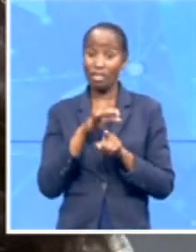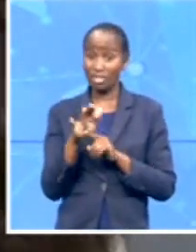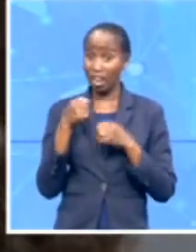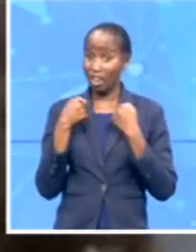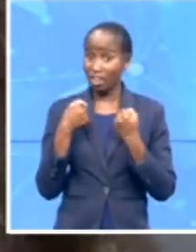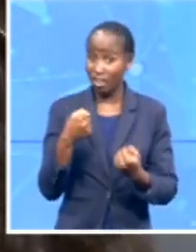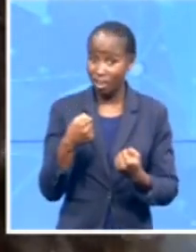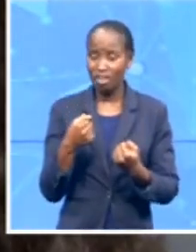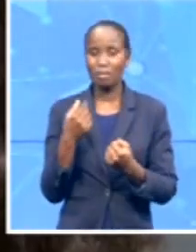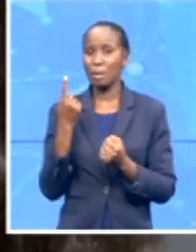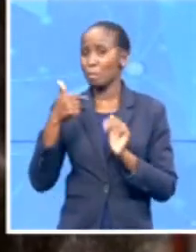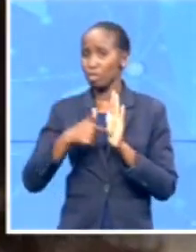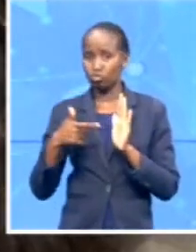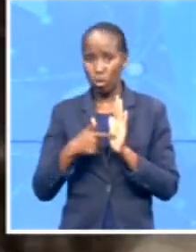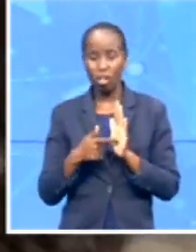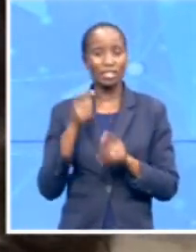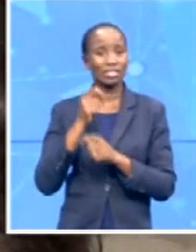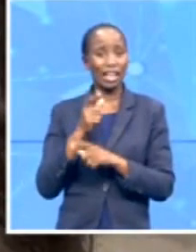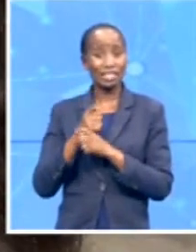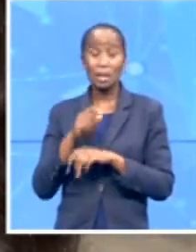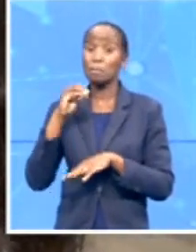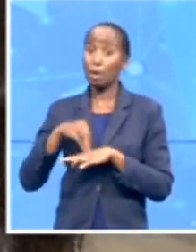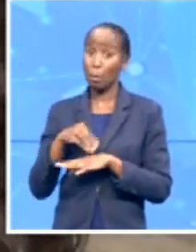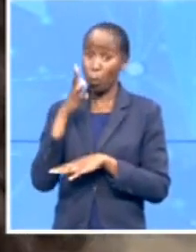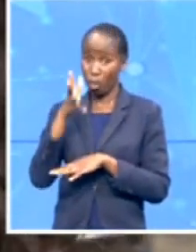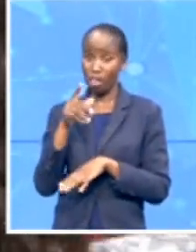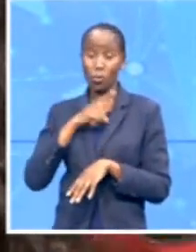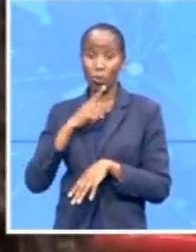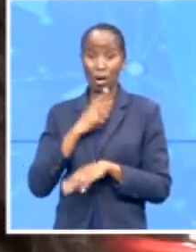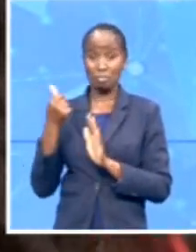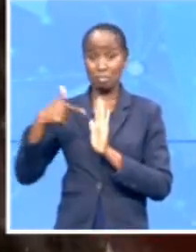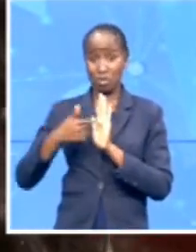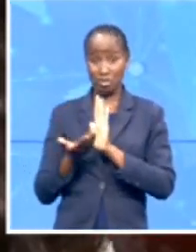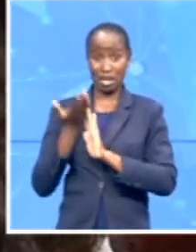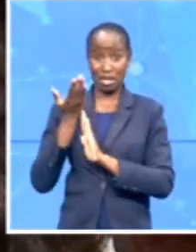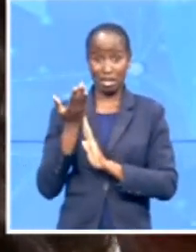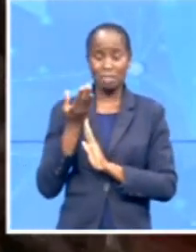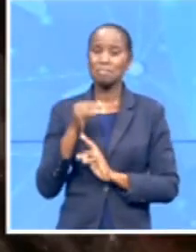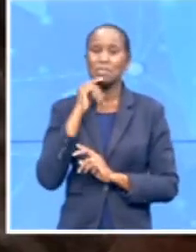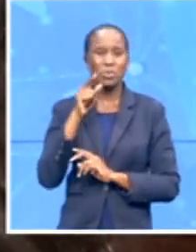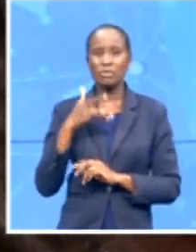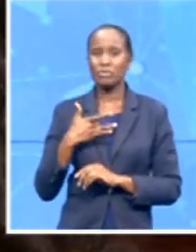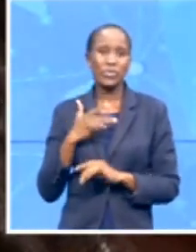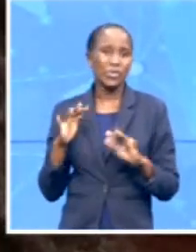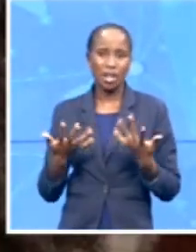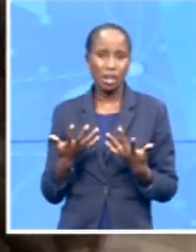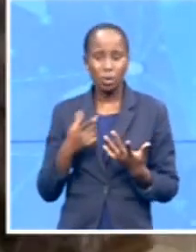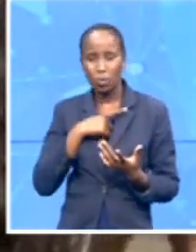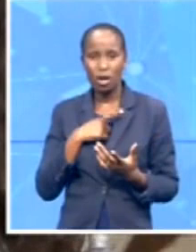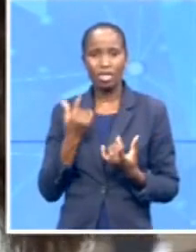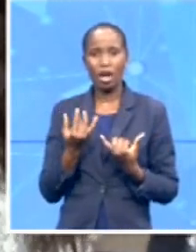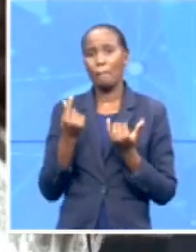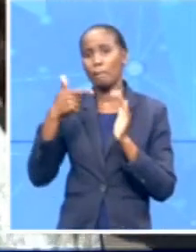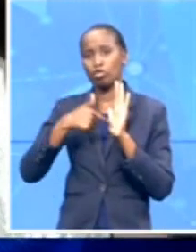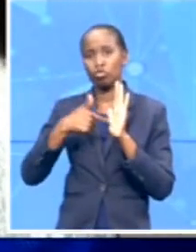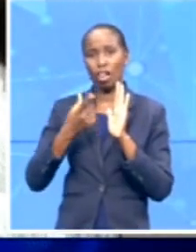taxi fares. What are your thoughts about the petrol price going up? I mean, it's not just the petrol price going up, it's the cost